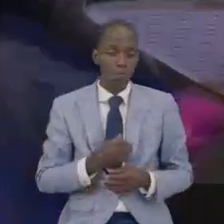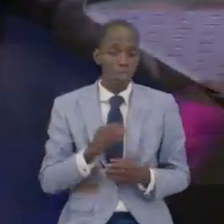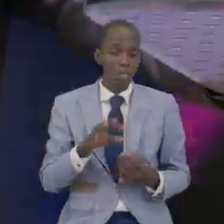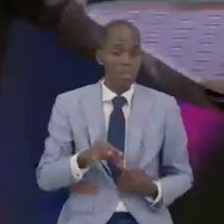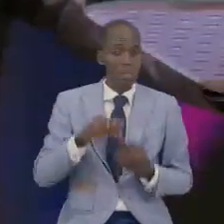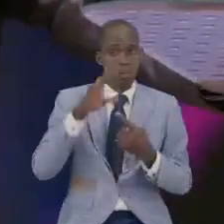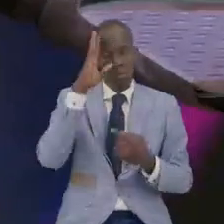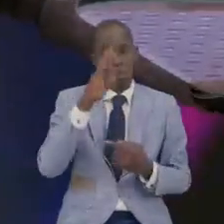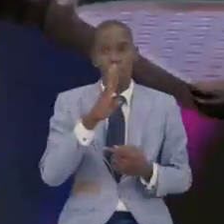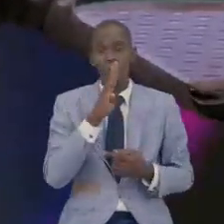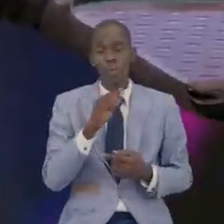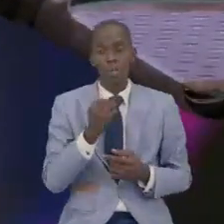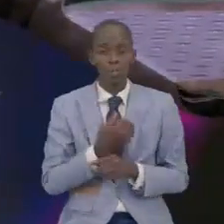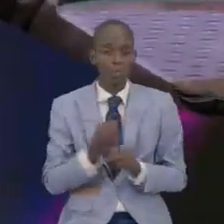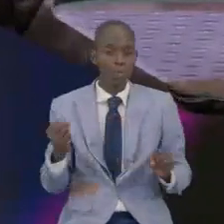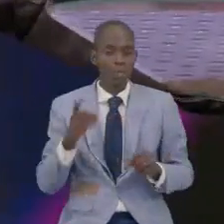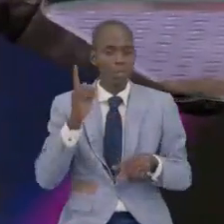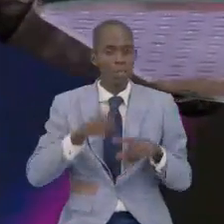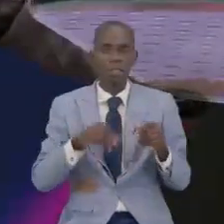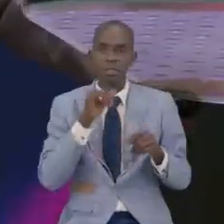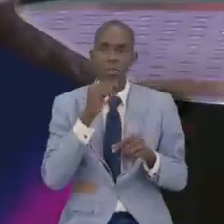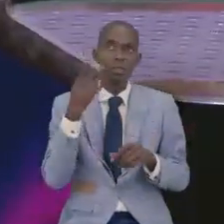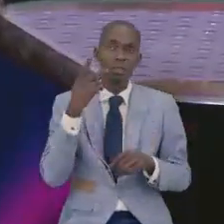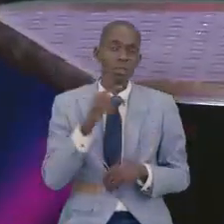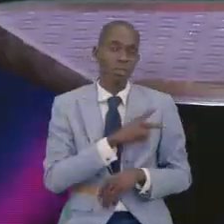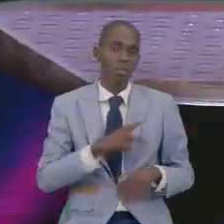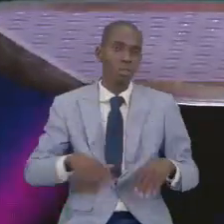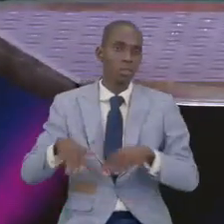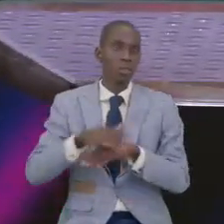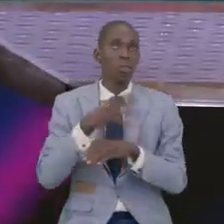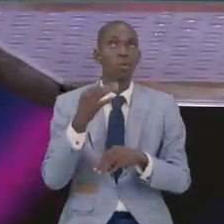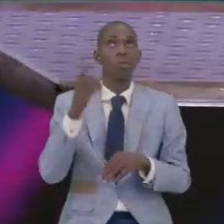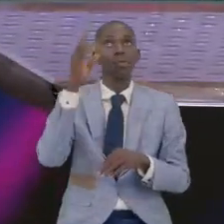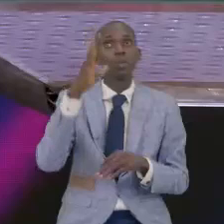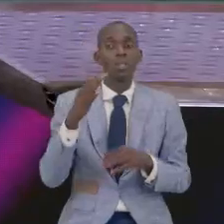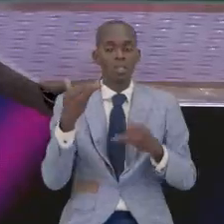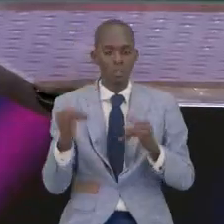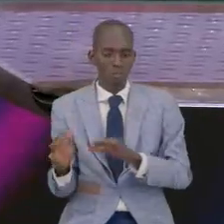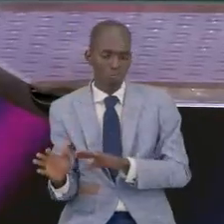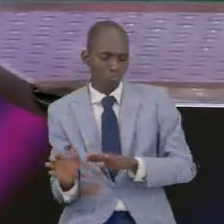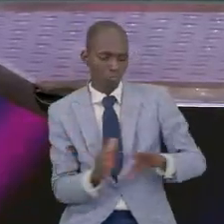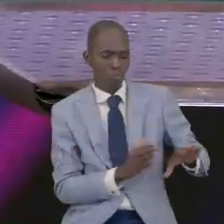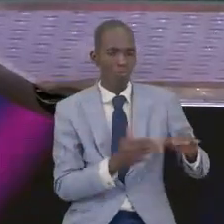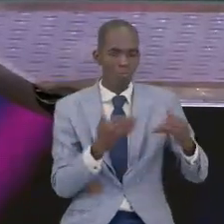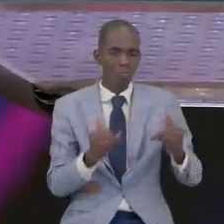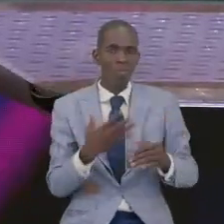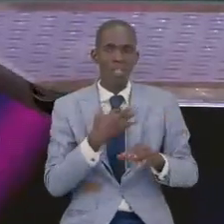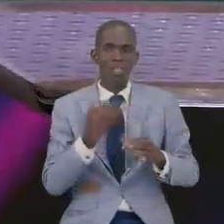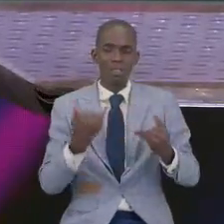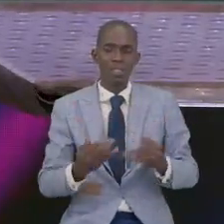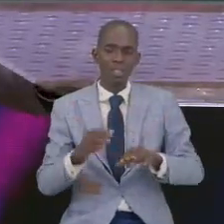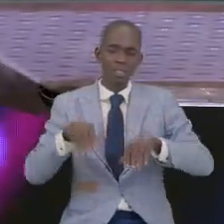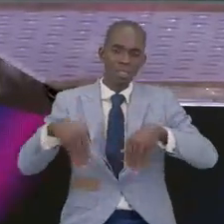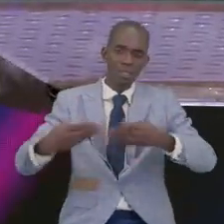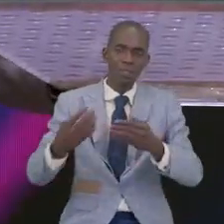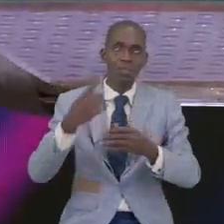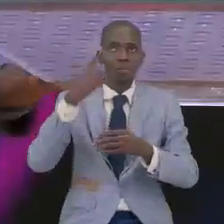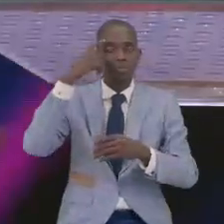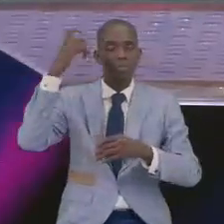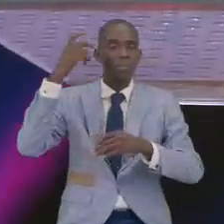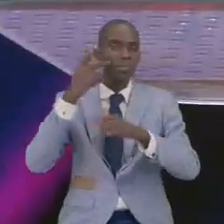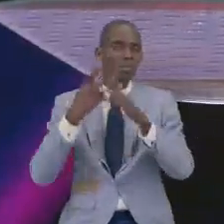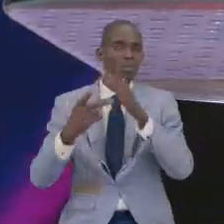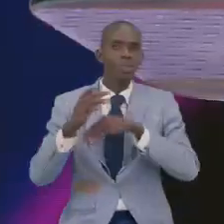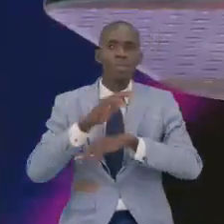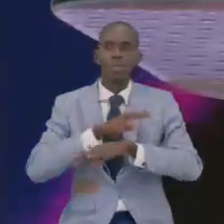cover that up and we're not trading in dreams, some vision, nobody has been born again. And then don't